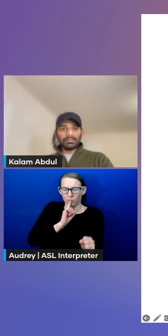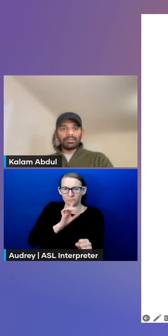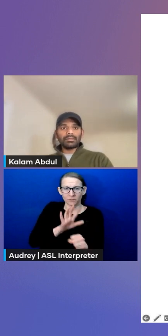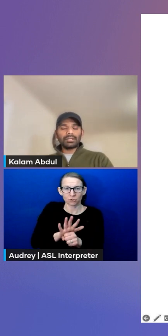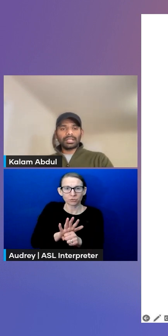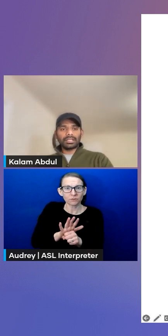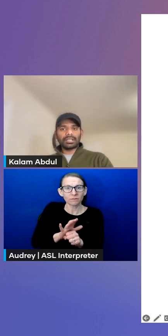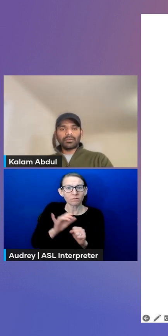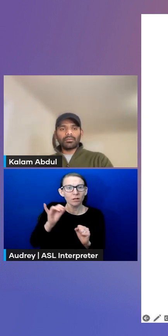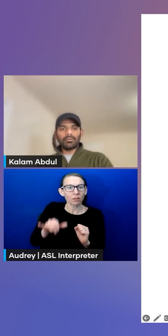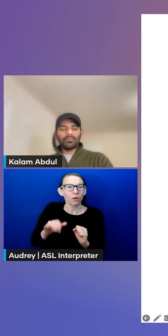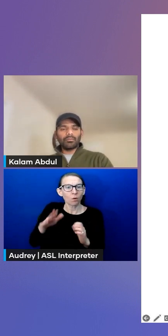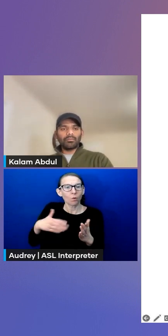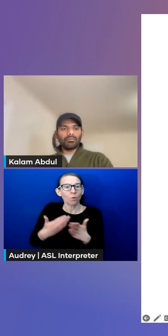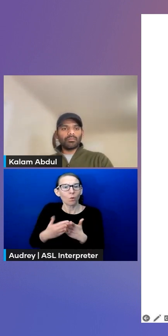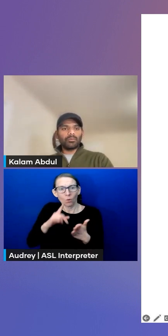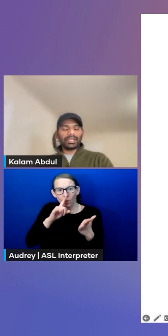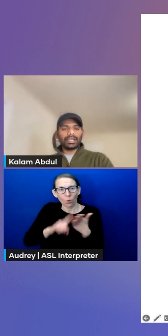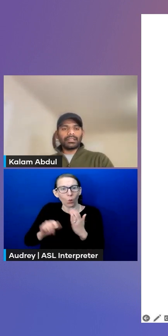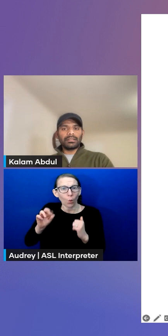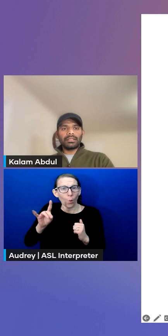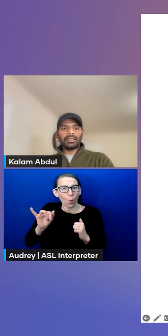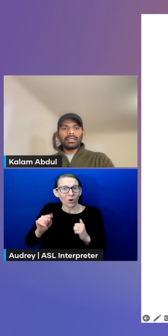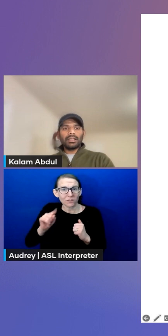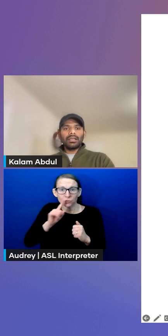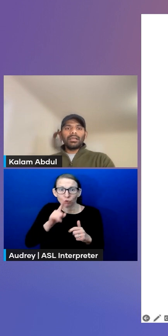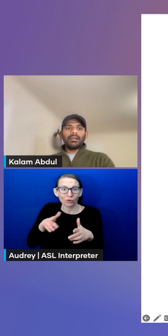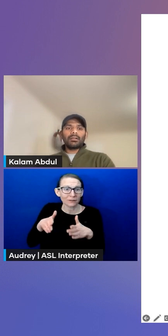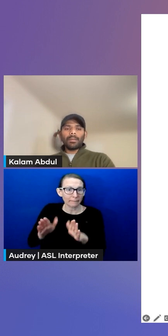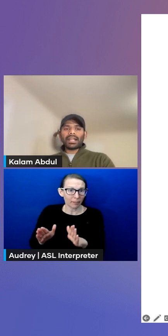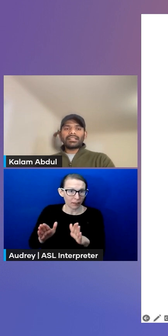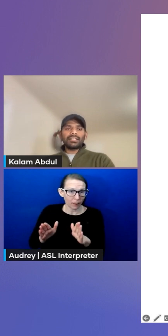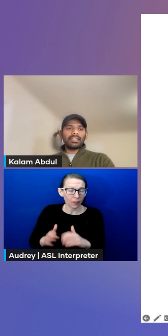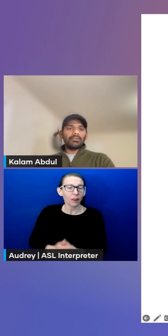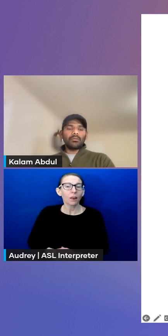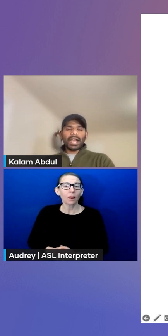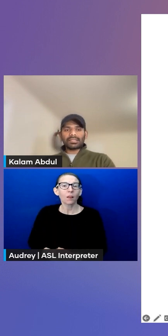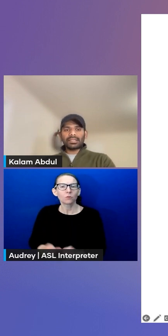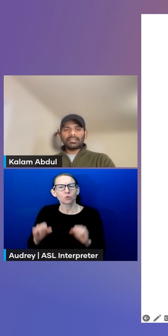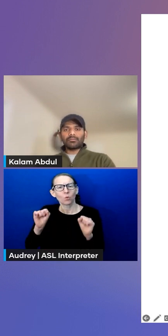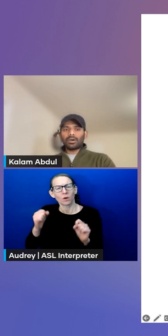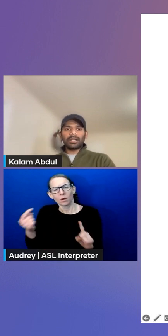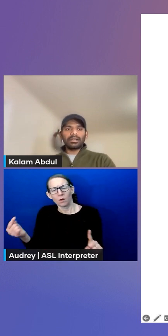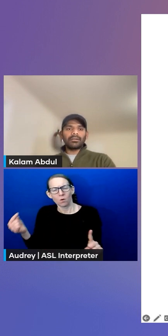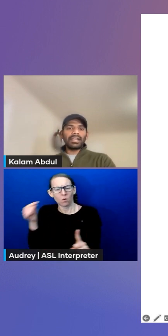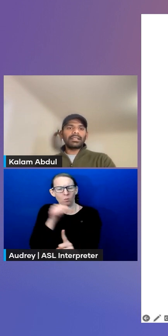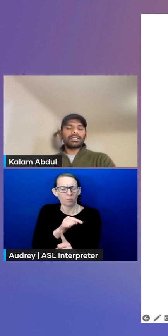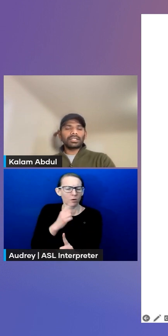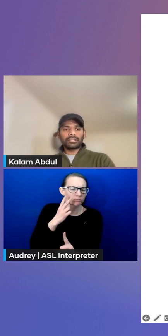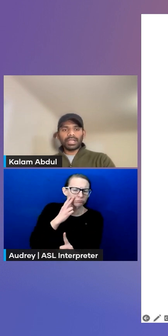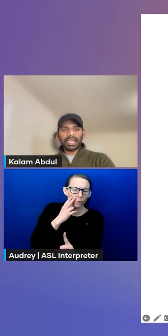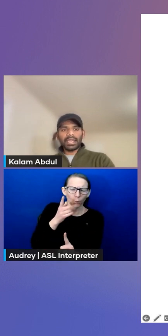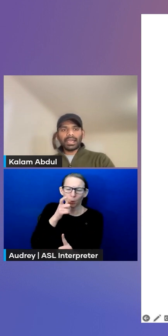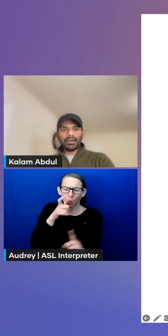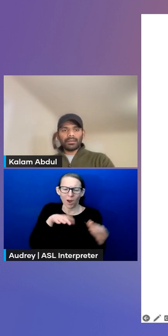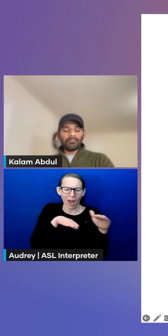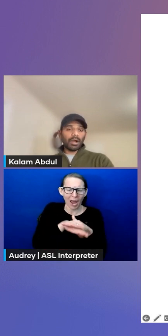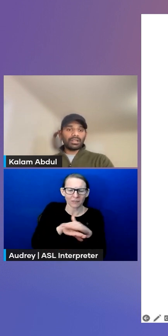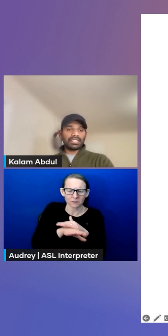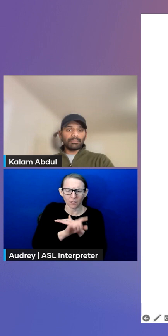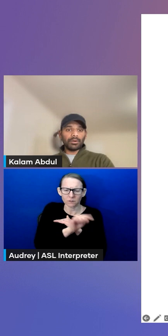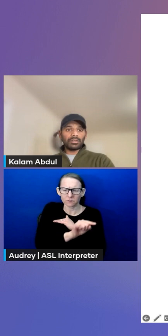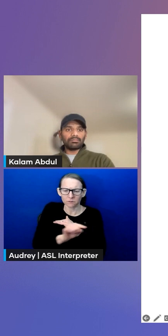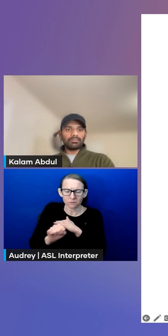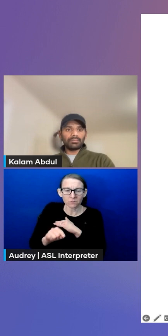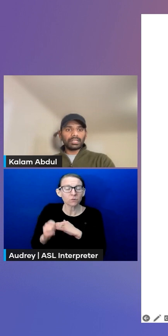are enabled so we can go back and see who access what, right? So today